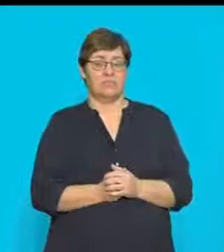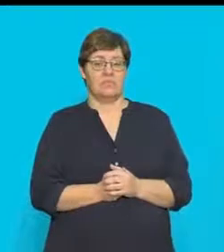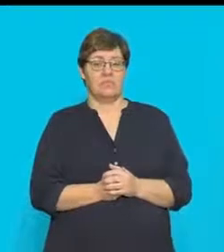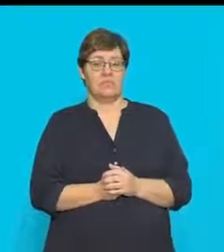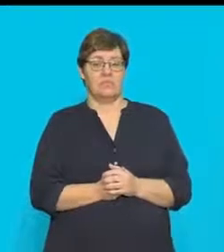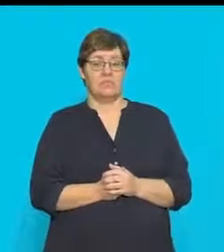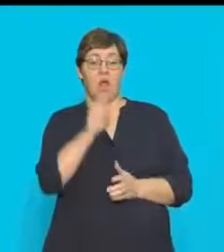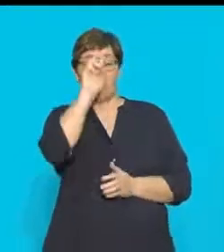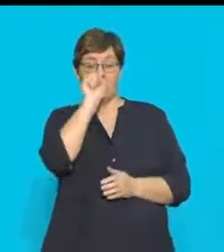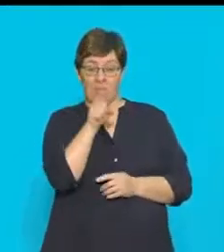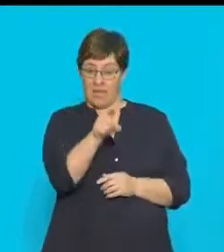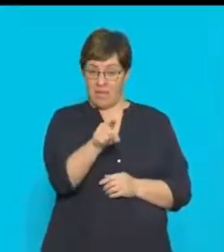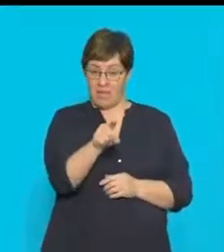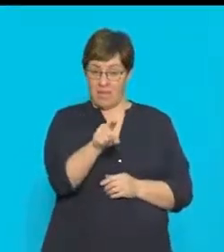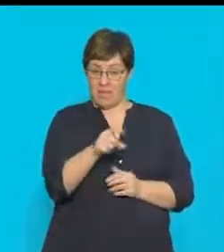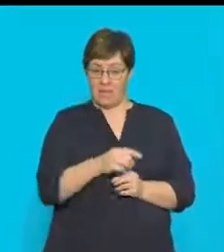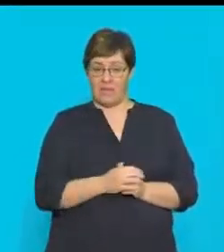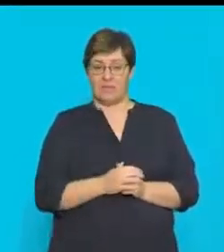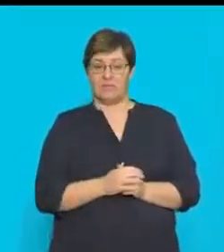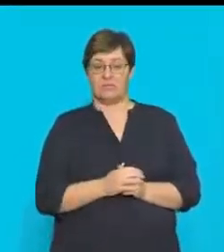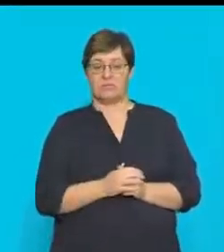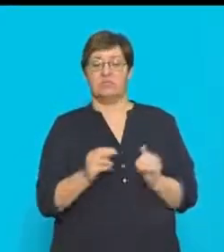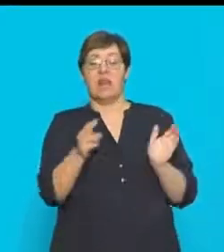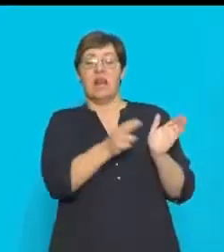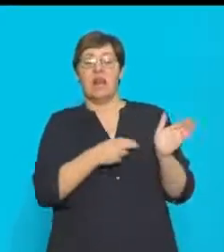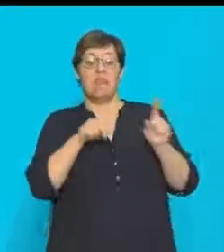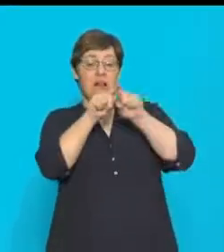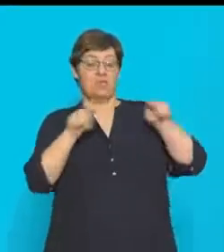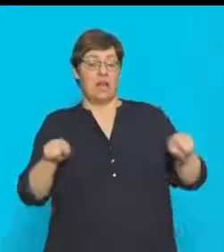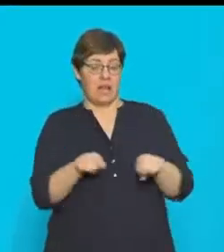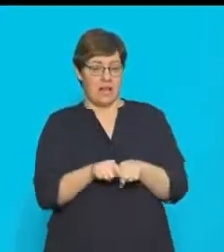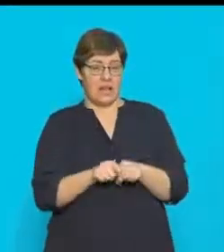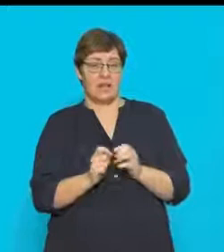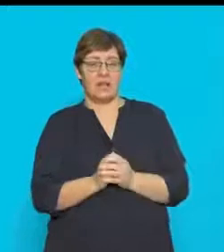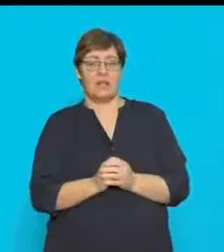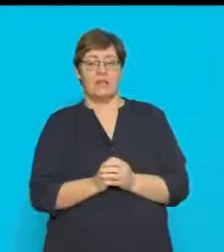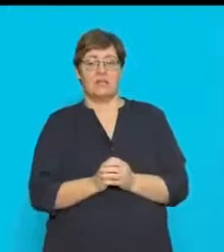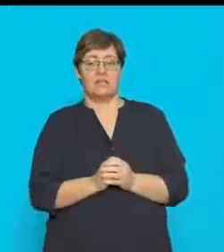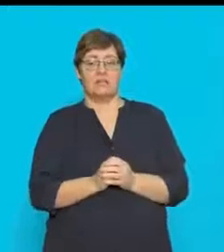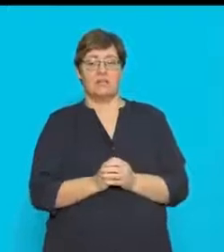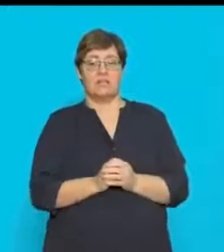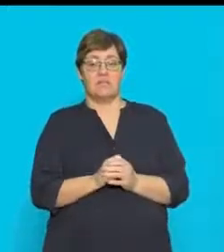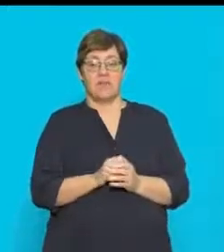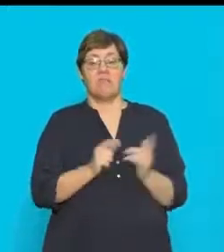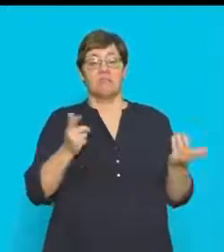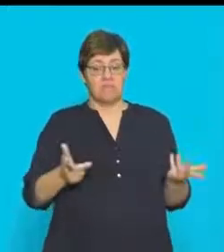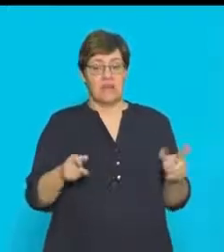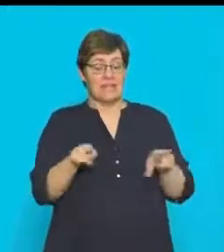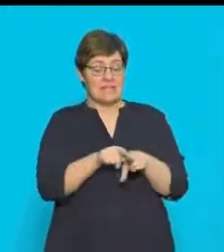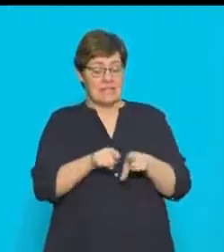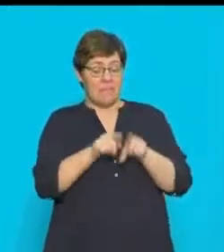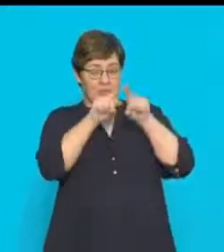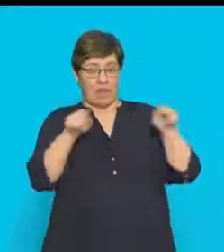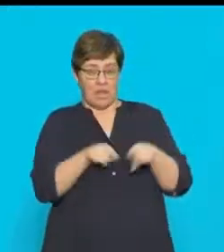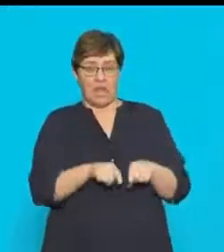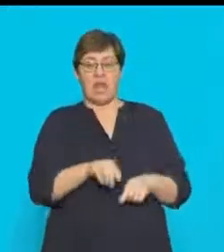If you recall, when we label triangles, each vertice, for example, in this triangle, which we